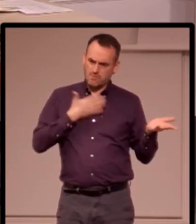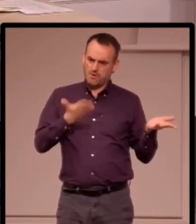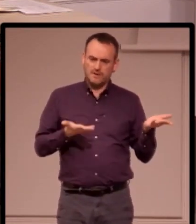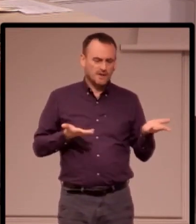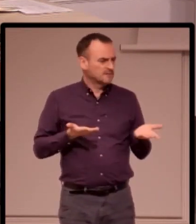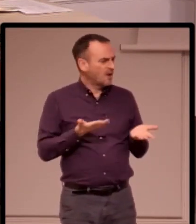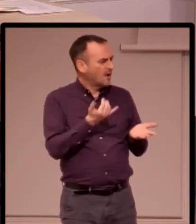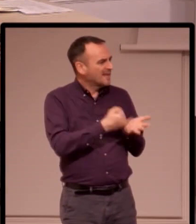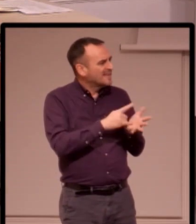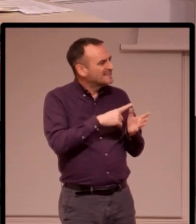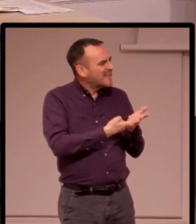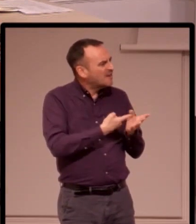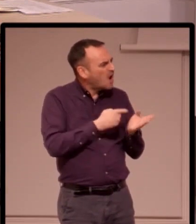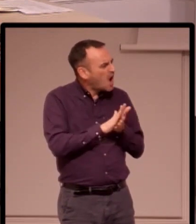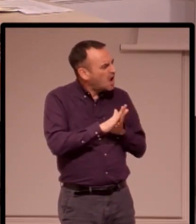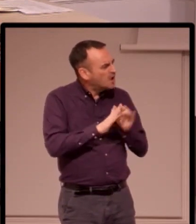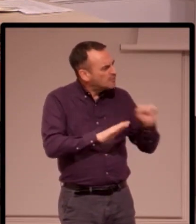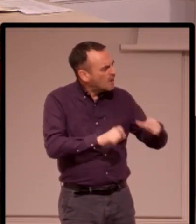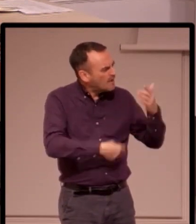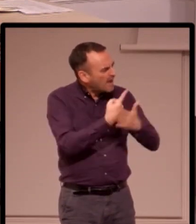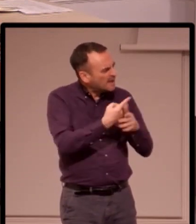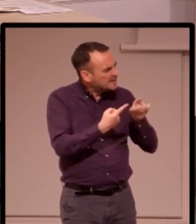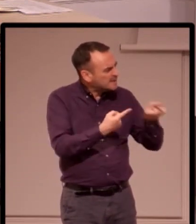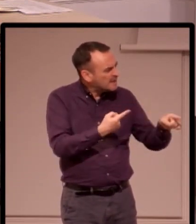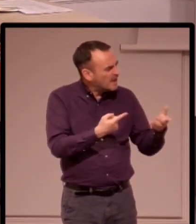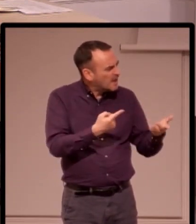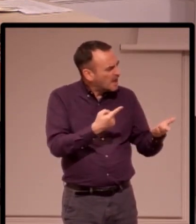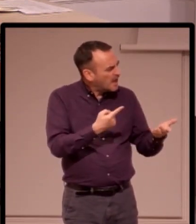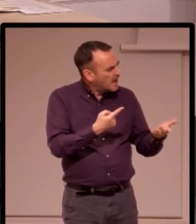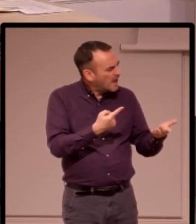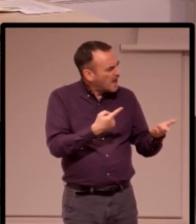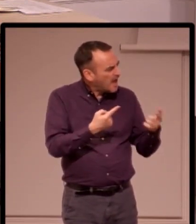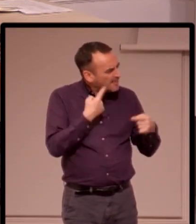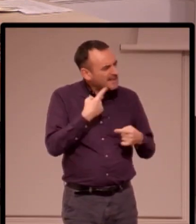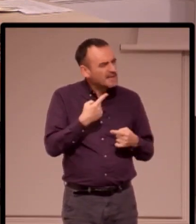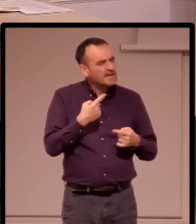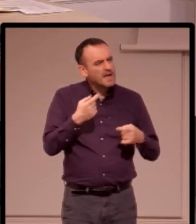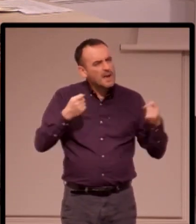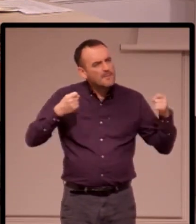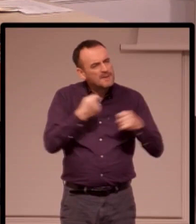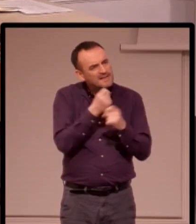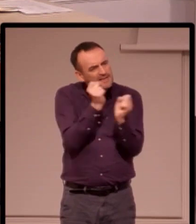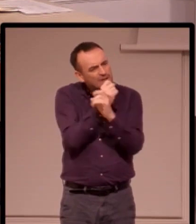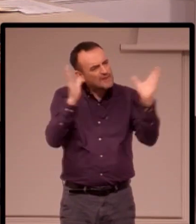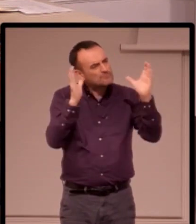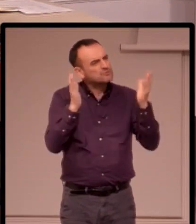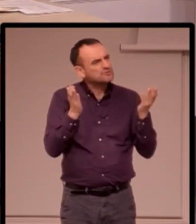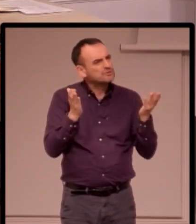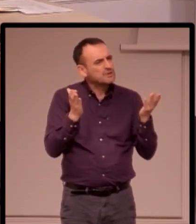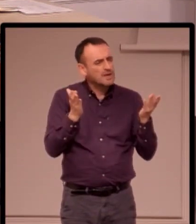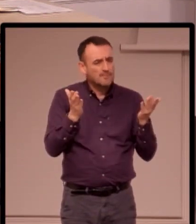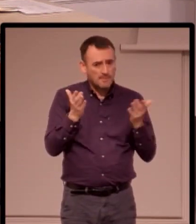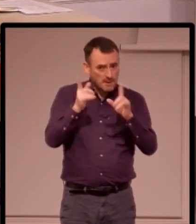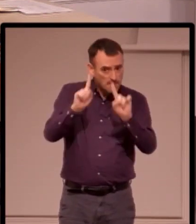your event. I just wonder, that seems like or save the questions at the end. It just seems misconceptions. There's people in the audience that might be able